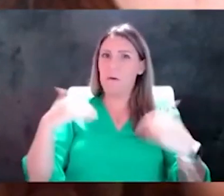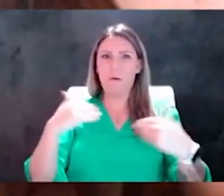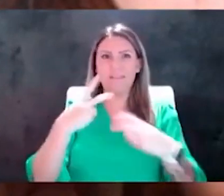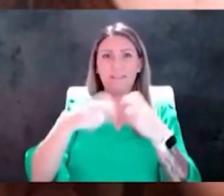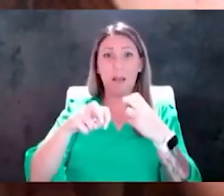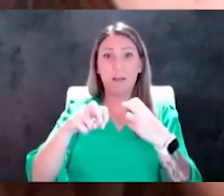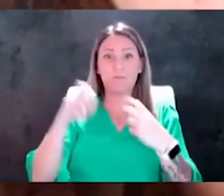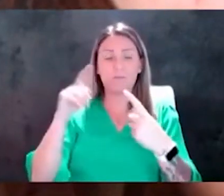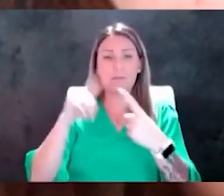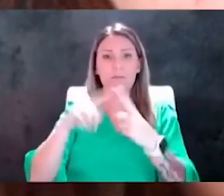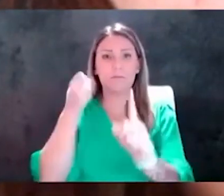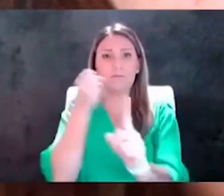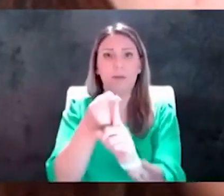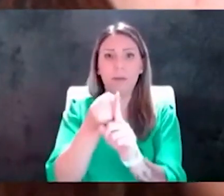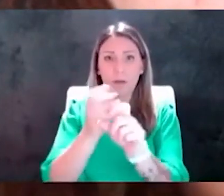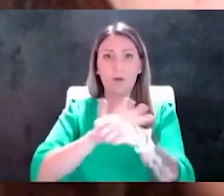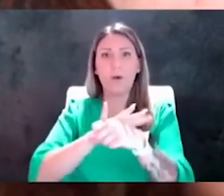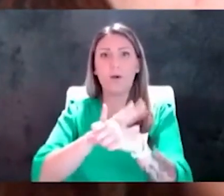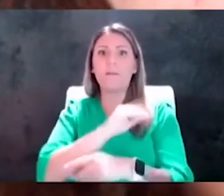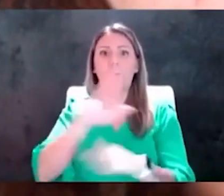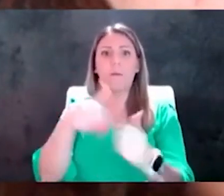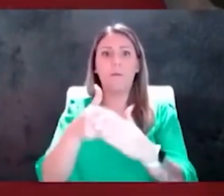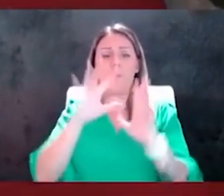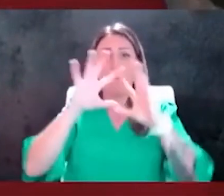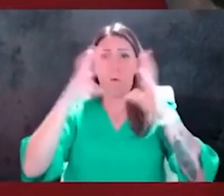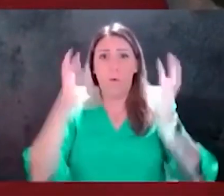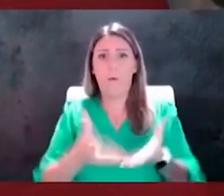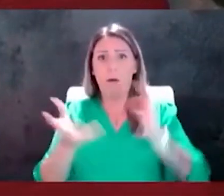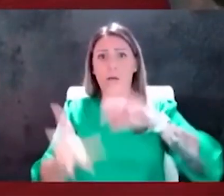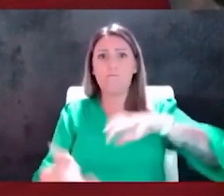COVID and her entire world turned upside down.